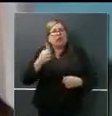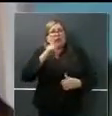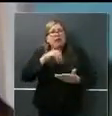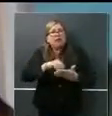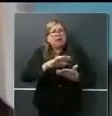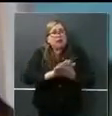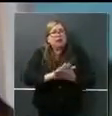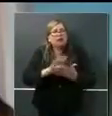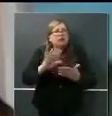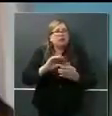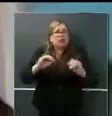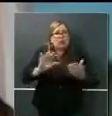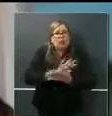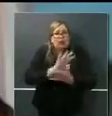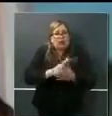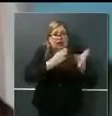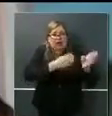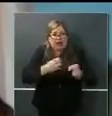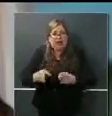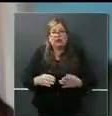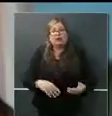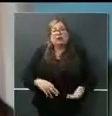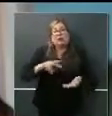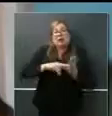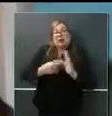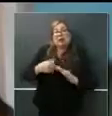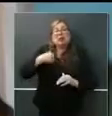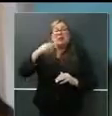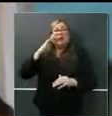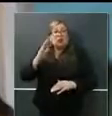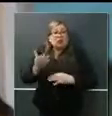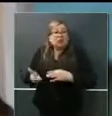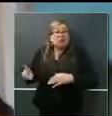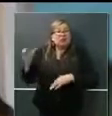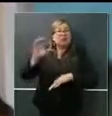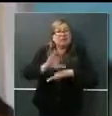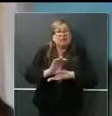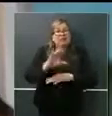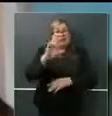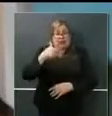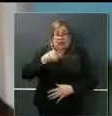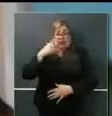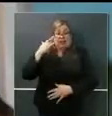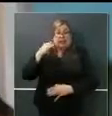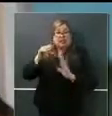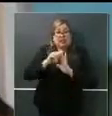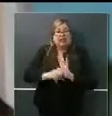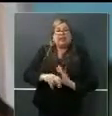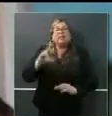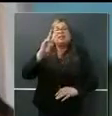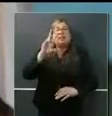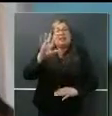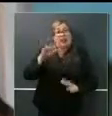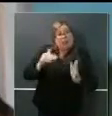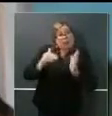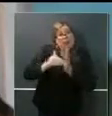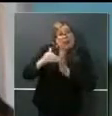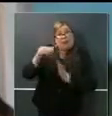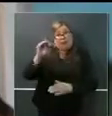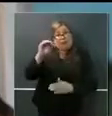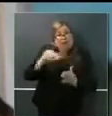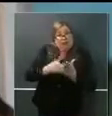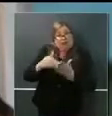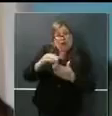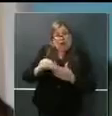$75 million in partnership with philanthropy. Philanthropy is matching our efforts, not dollar for dollar, but they're putting an